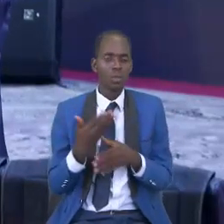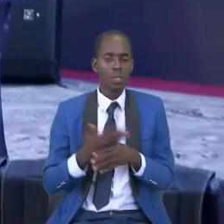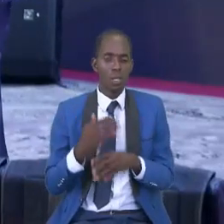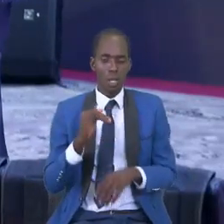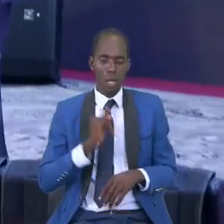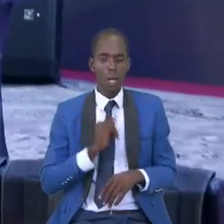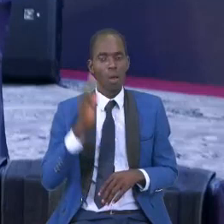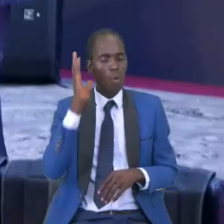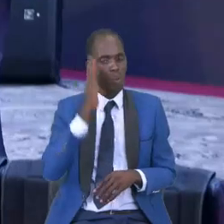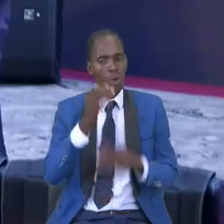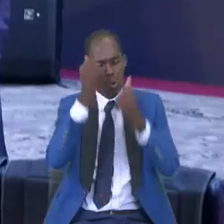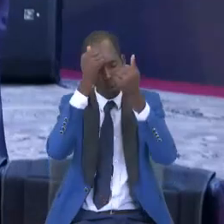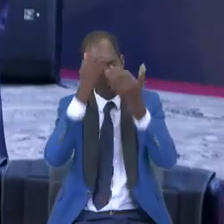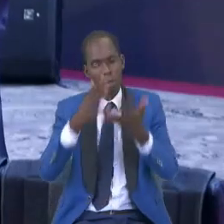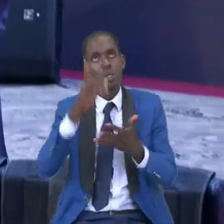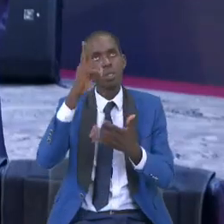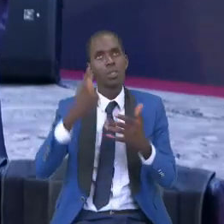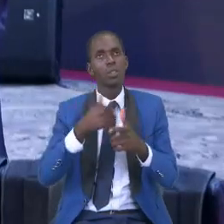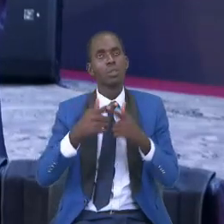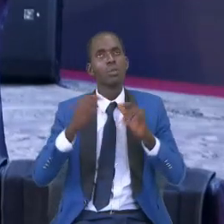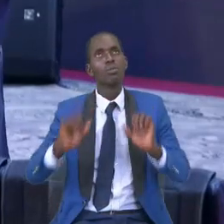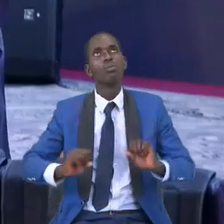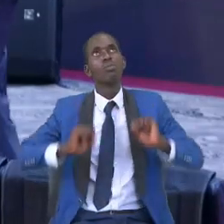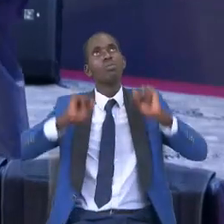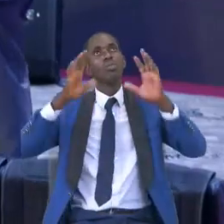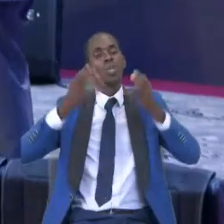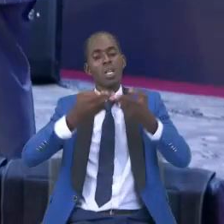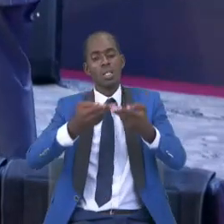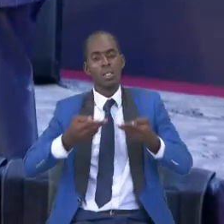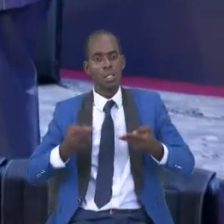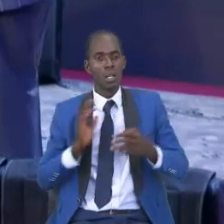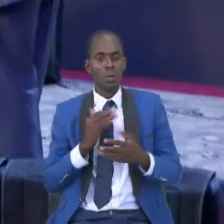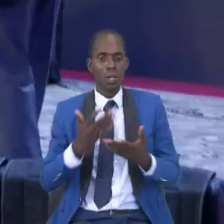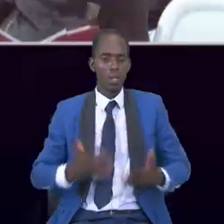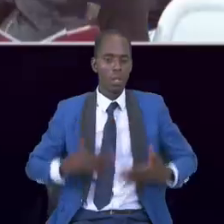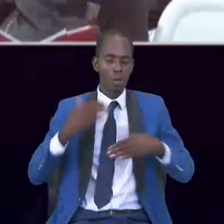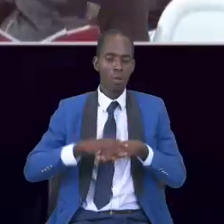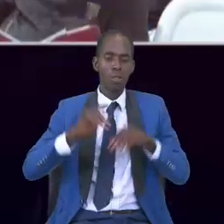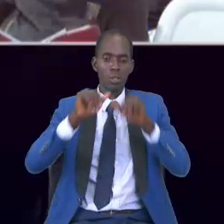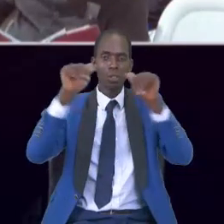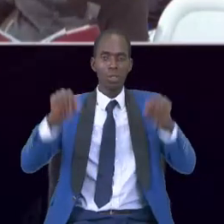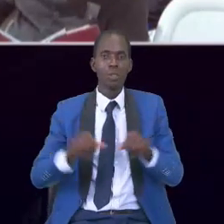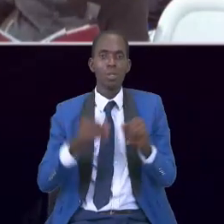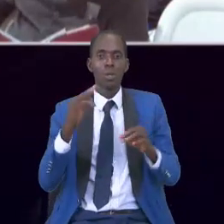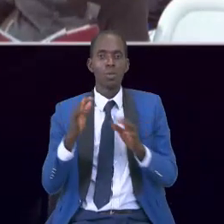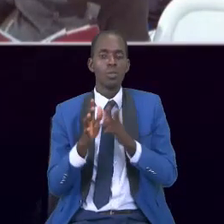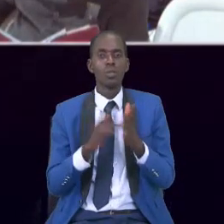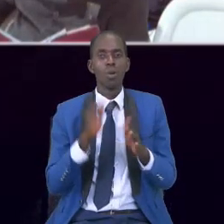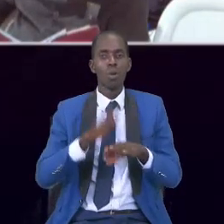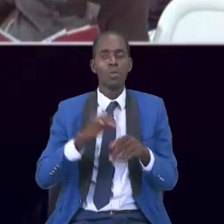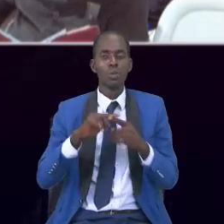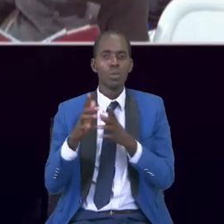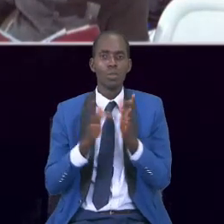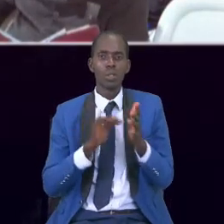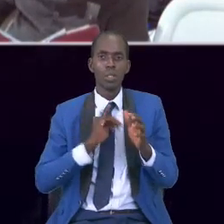on the altar of the Lord. All to Jesus I surrender, all to him I freely give, my heart, my soul,